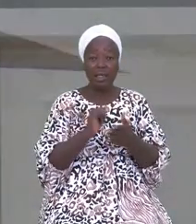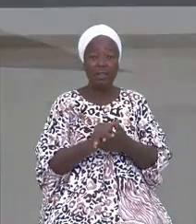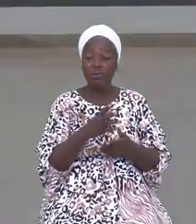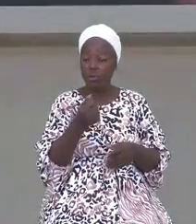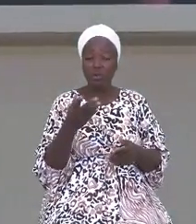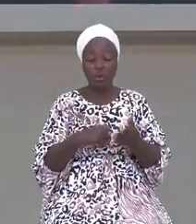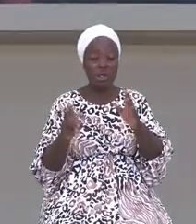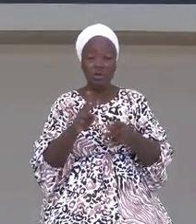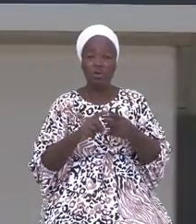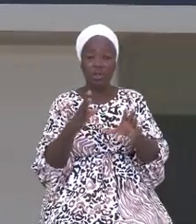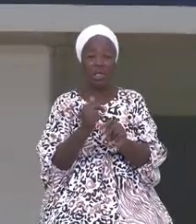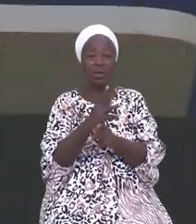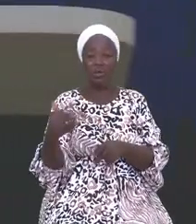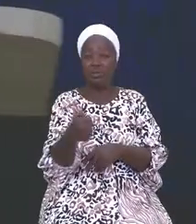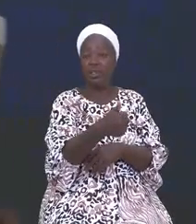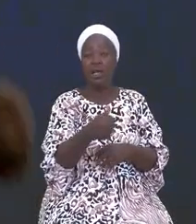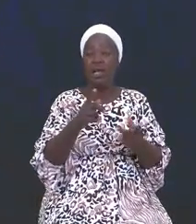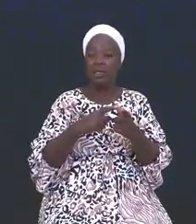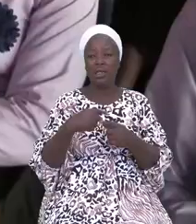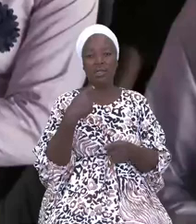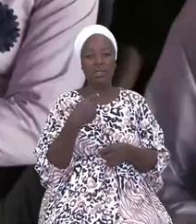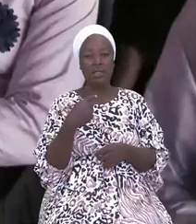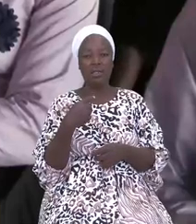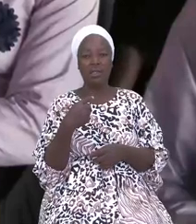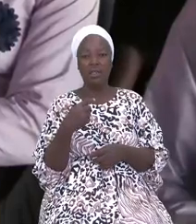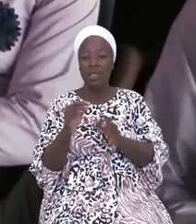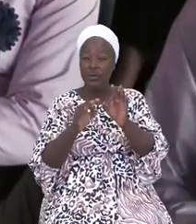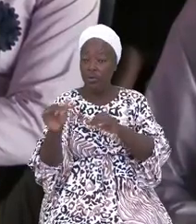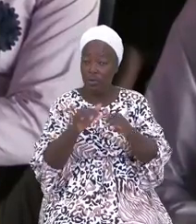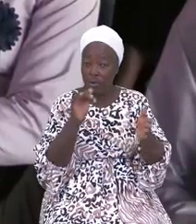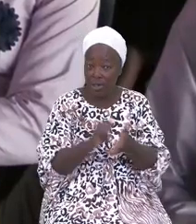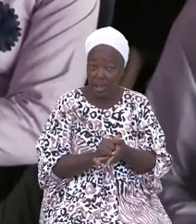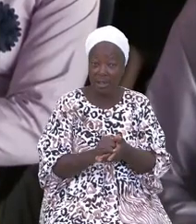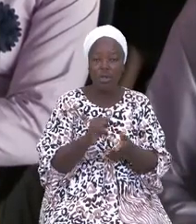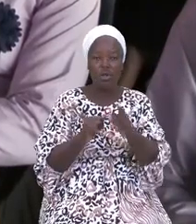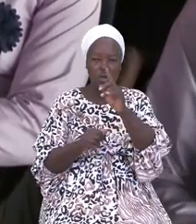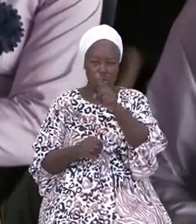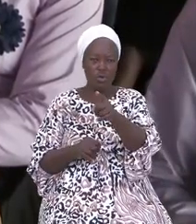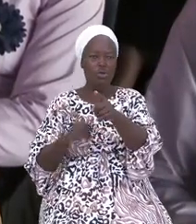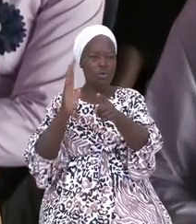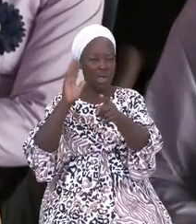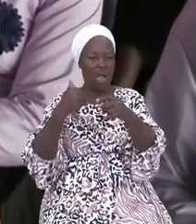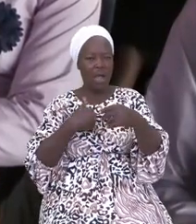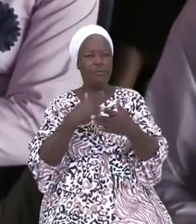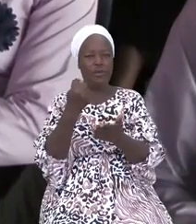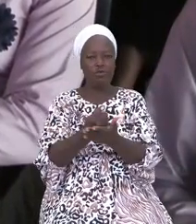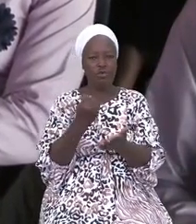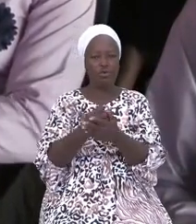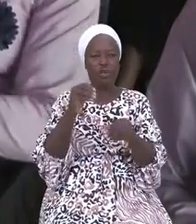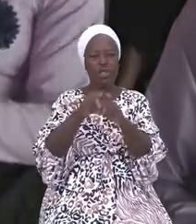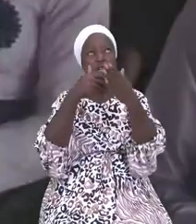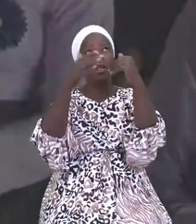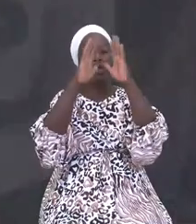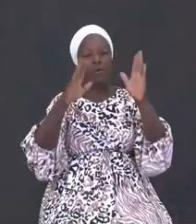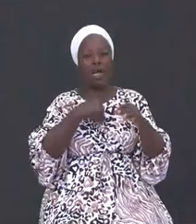of themselves. And it says, if you do that, thou shalt have treasure in heaven. And